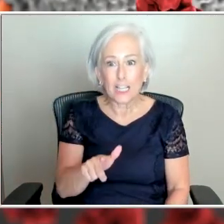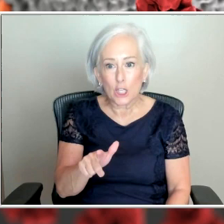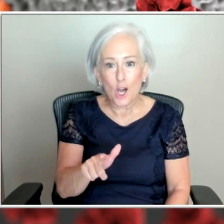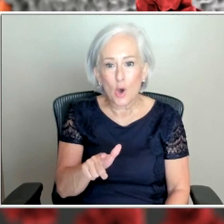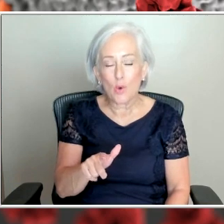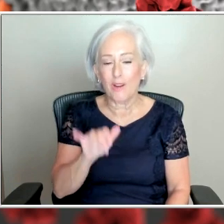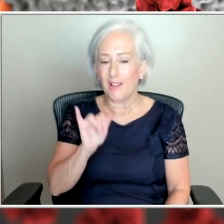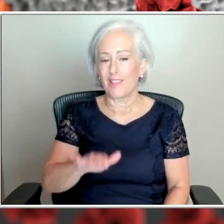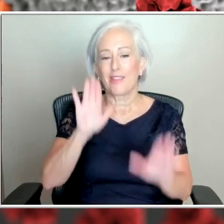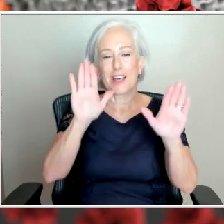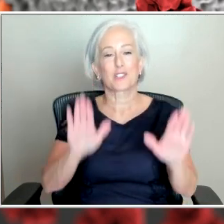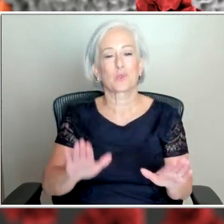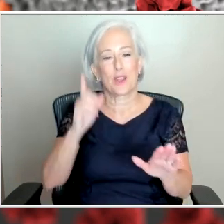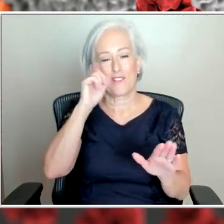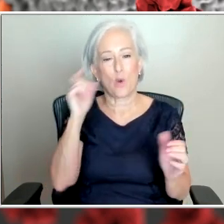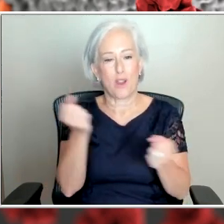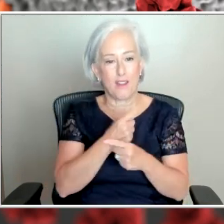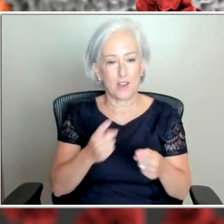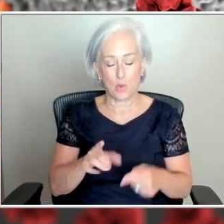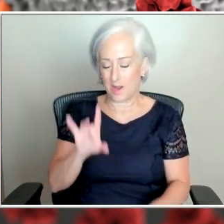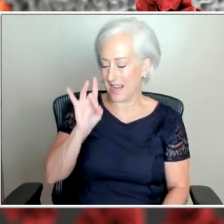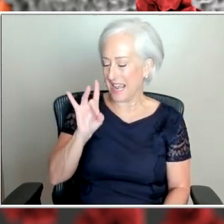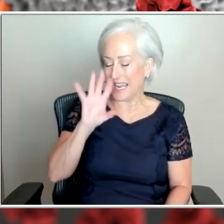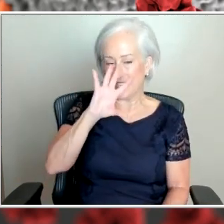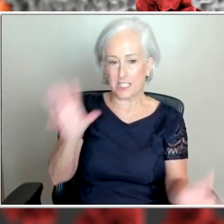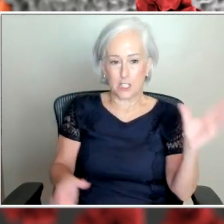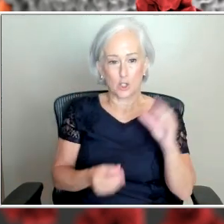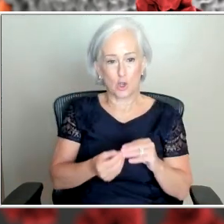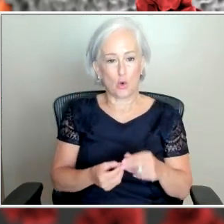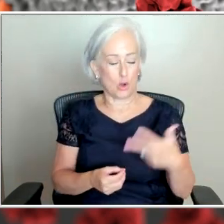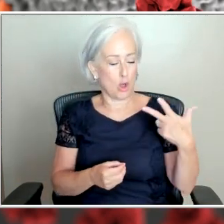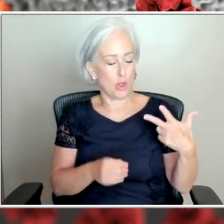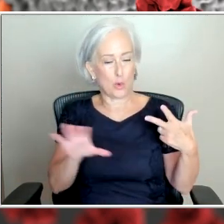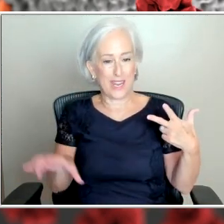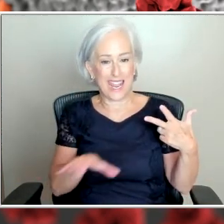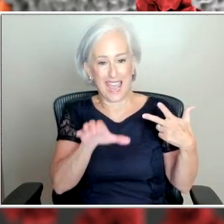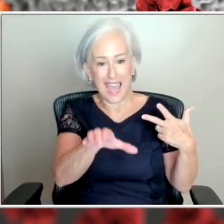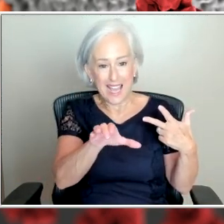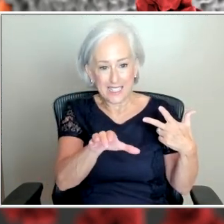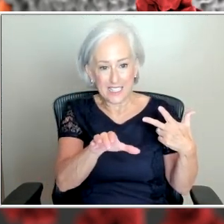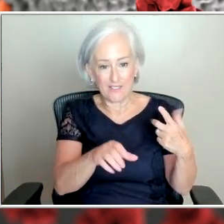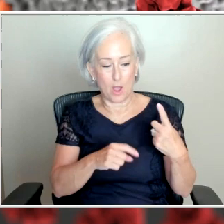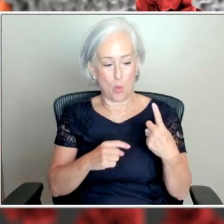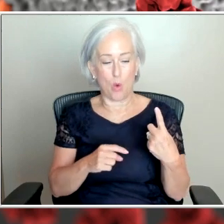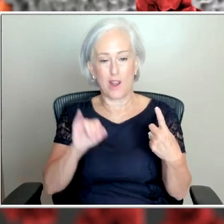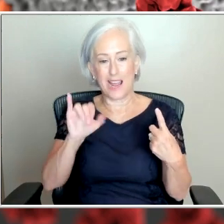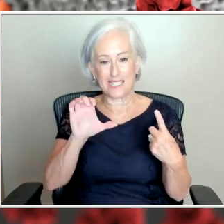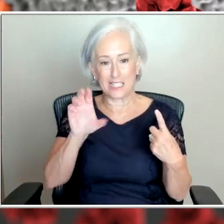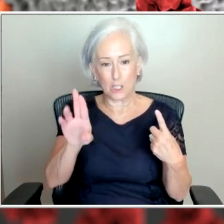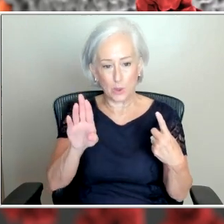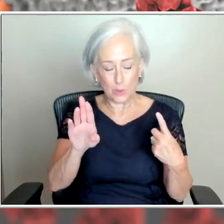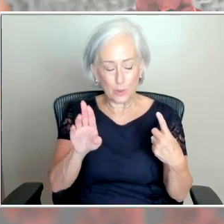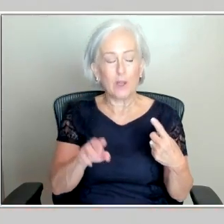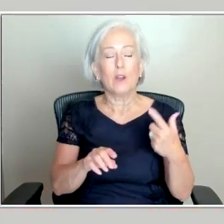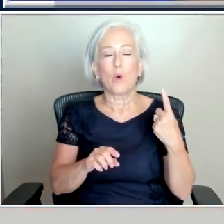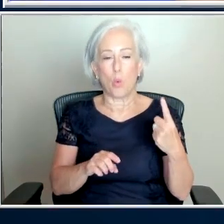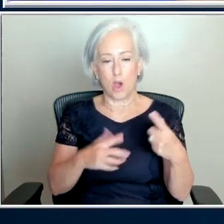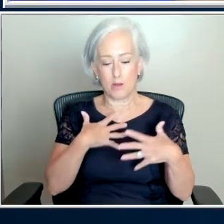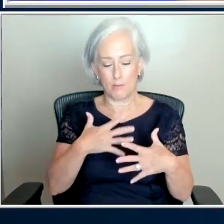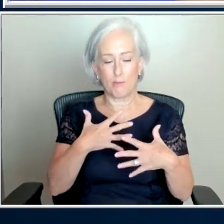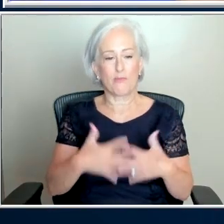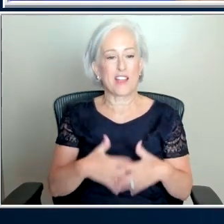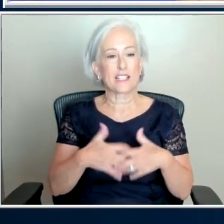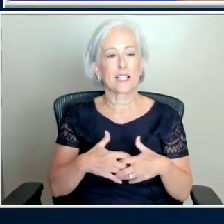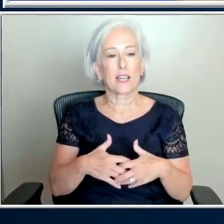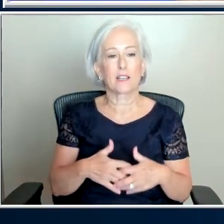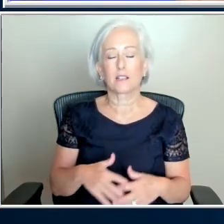everybody. Right now, 8 total, 3 active, but 1 of those in the ICU and on the ventilator. Okay, so Hawk, earlier this week, the